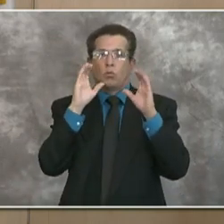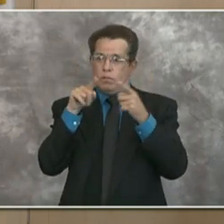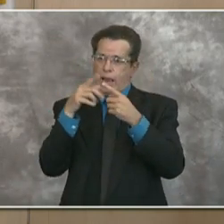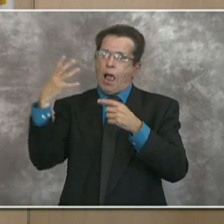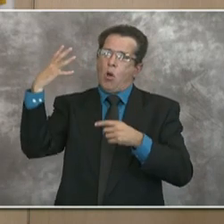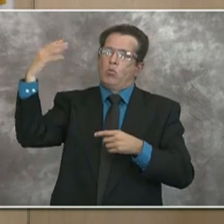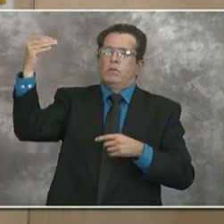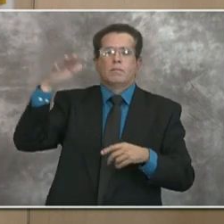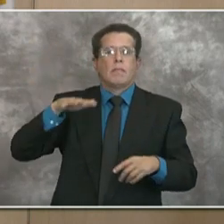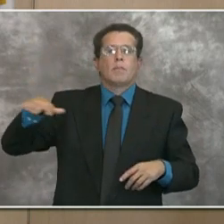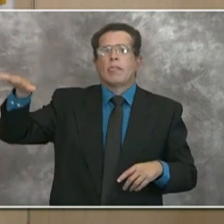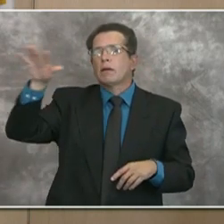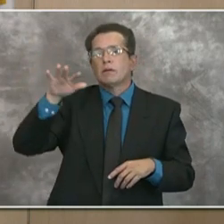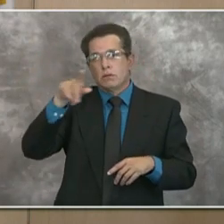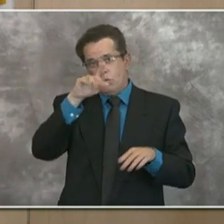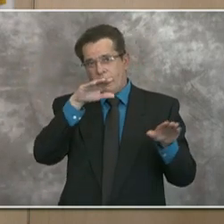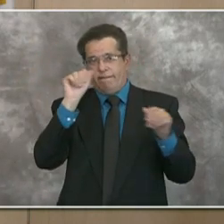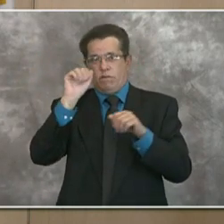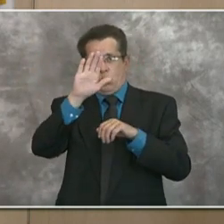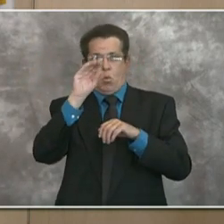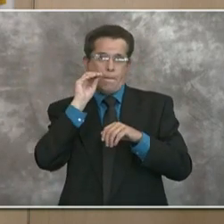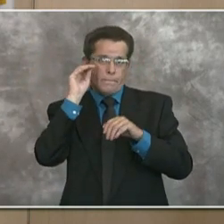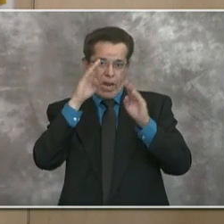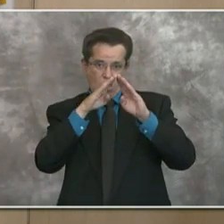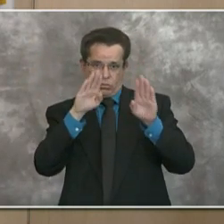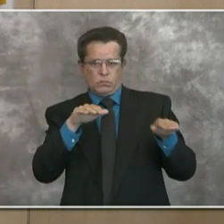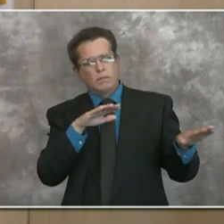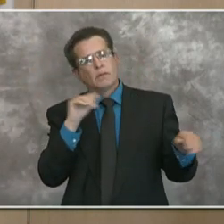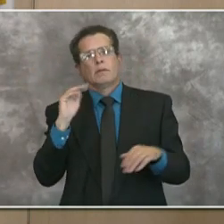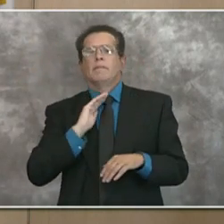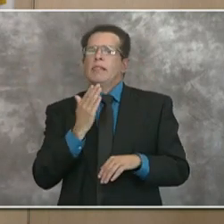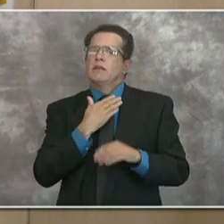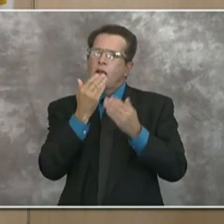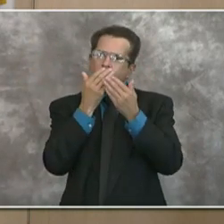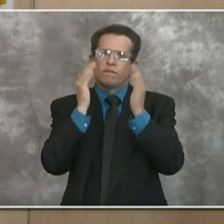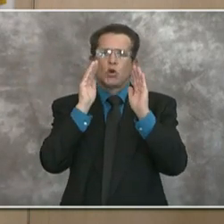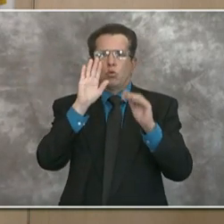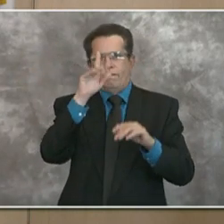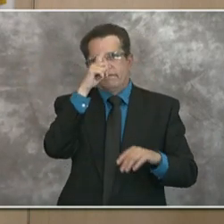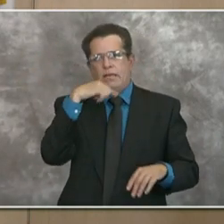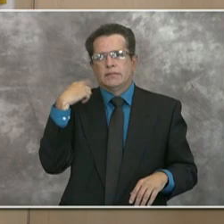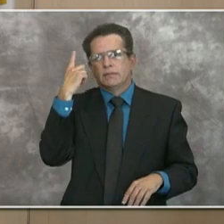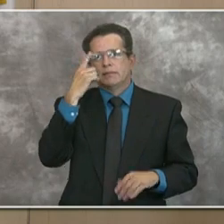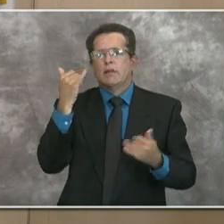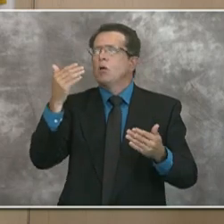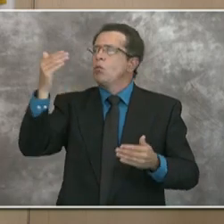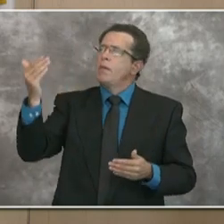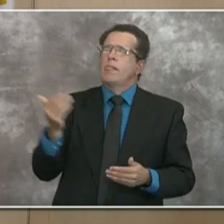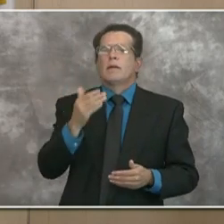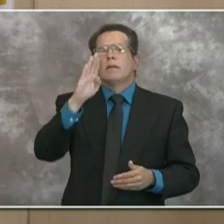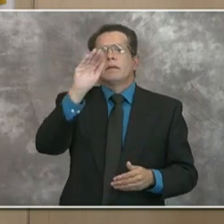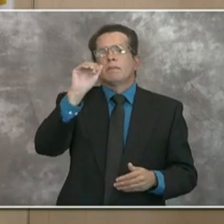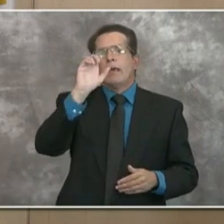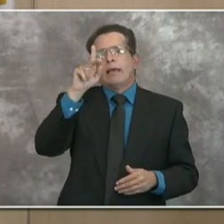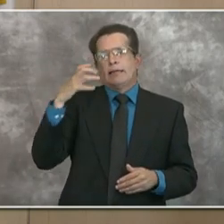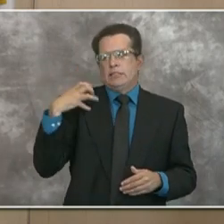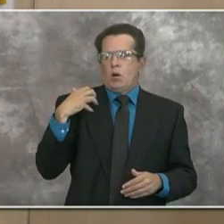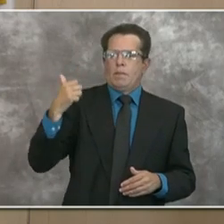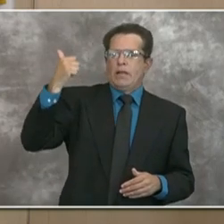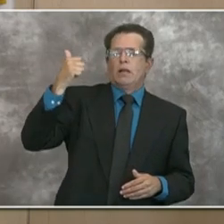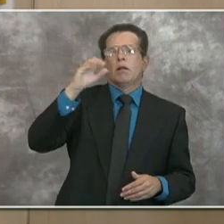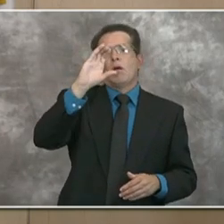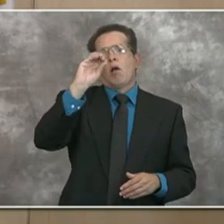public. So when you leave your place, please cover your face. Now please welcome back to the podiums Chairman